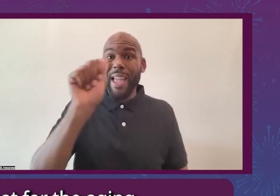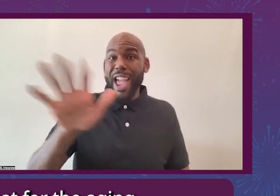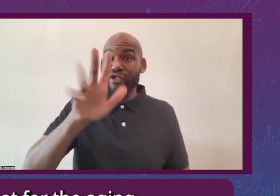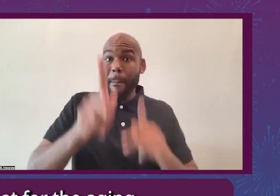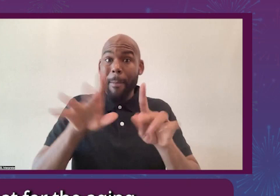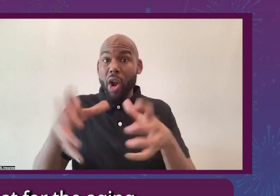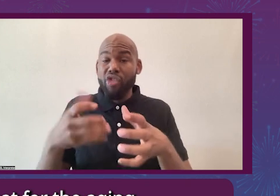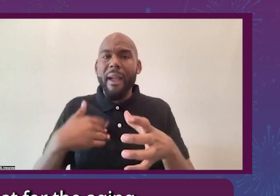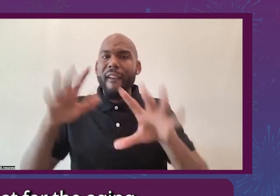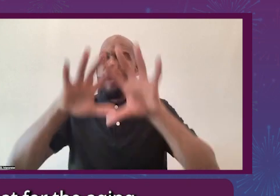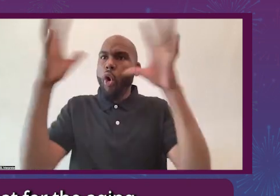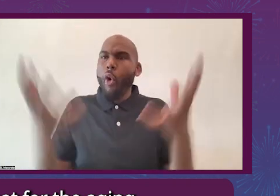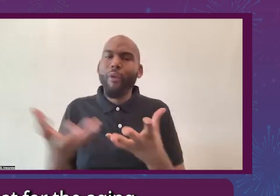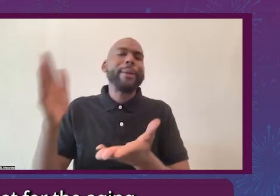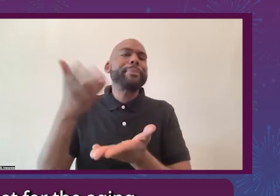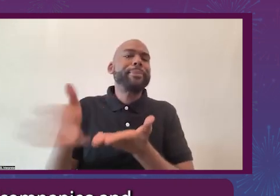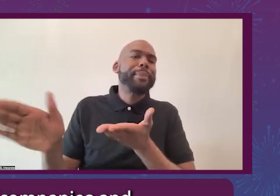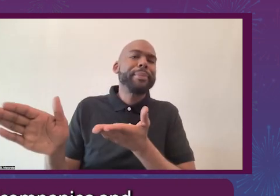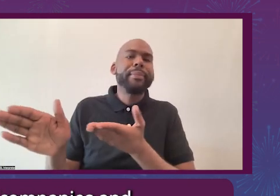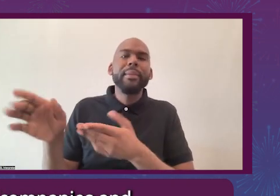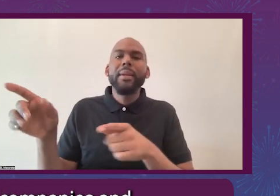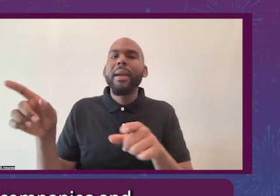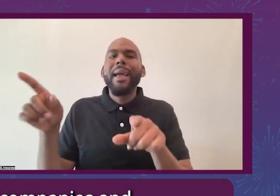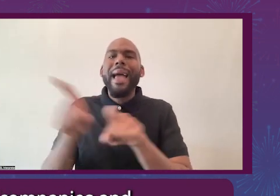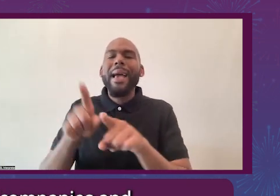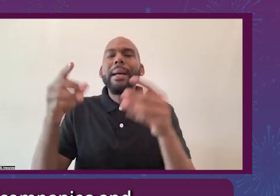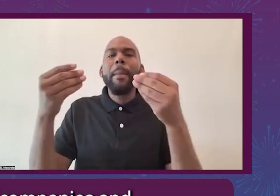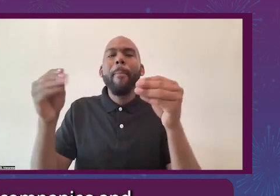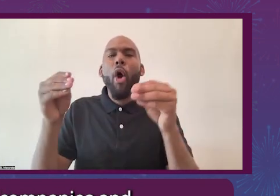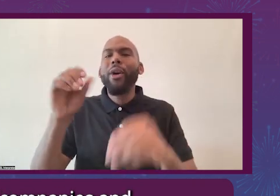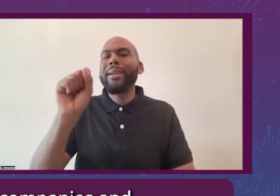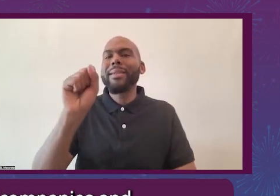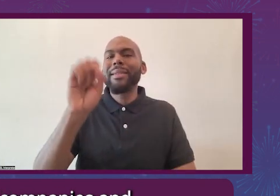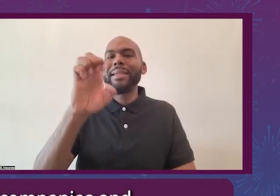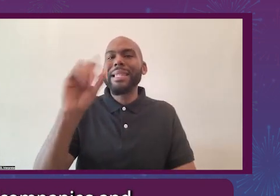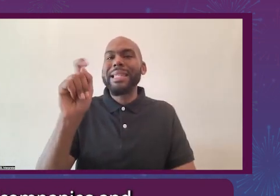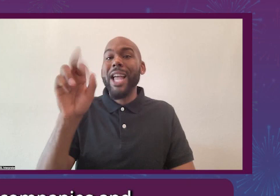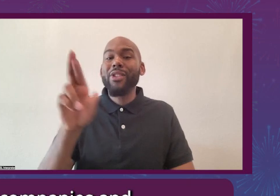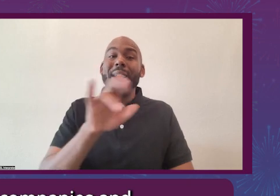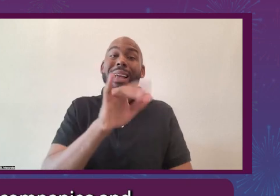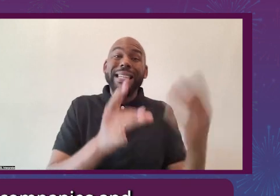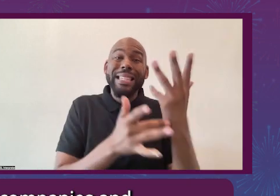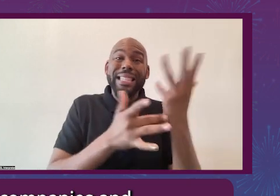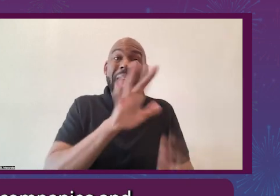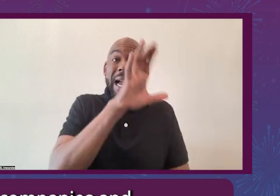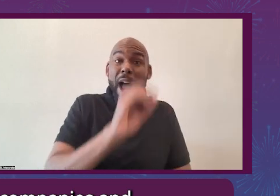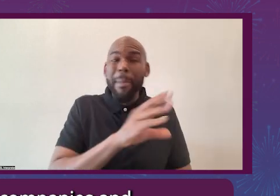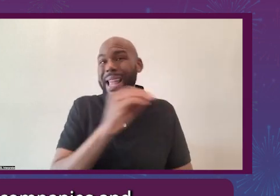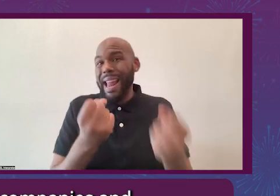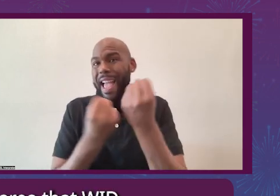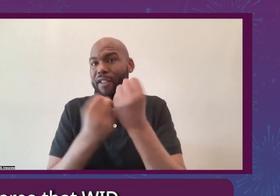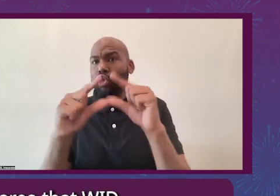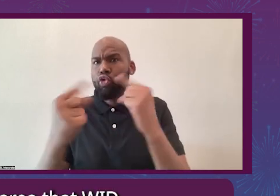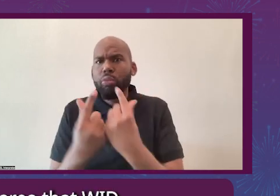for the aging population, there is an overall dismissal of them as a market sector by tech companies and even advocacy groups that are